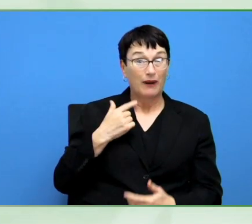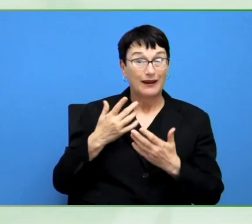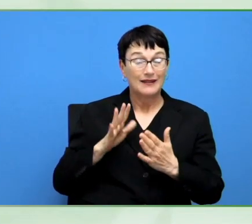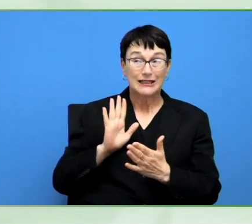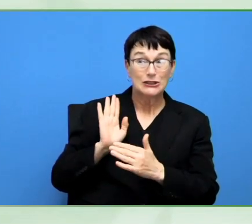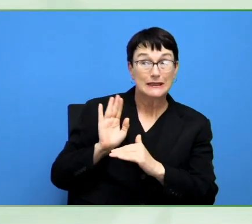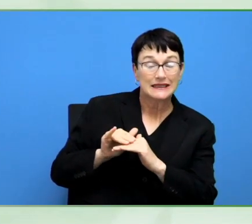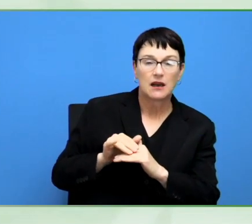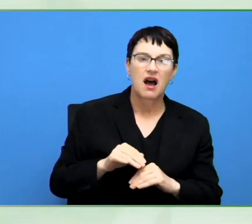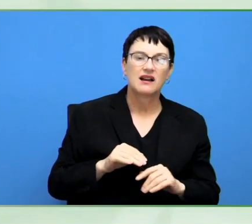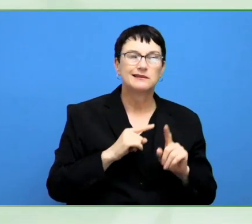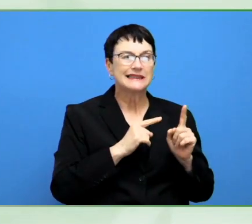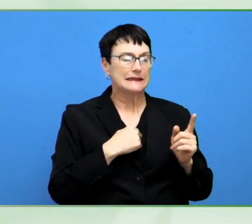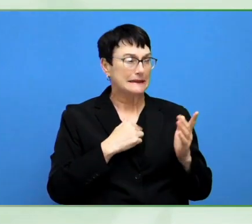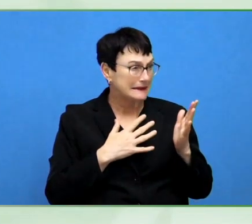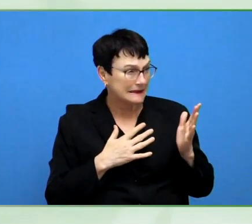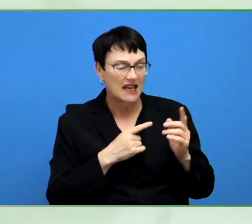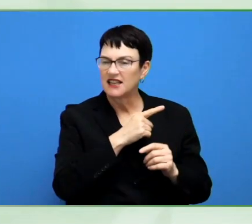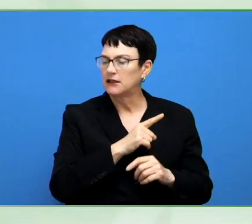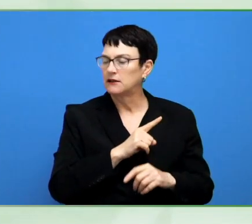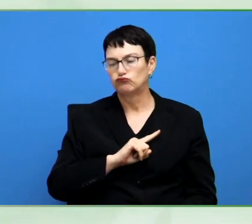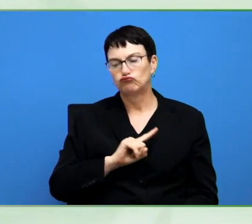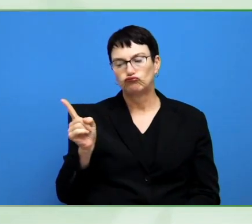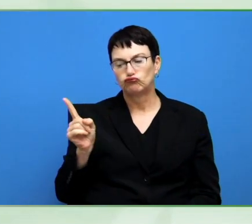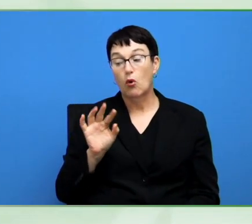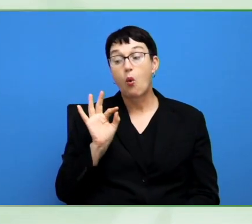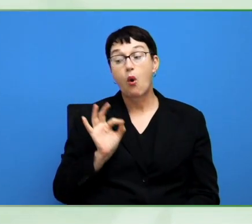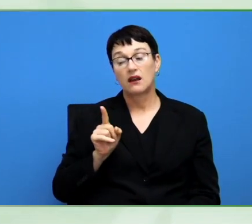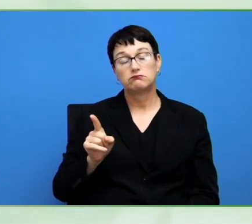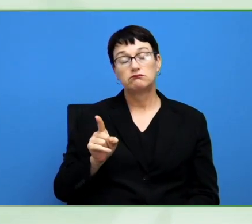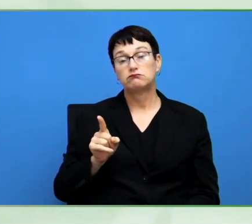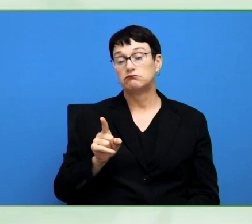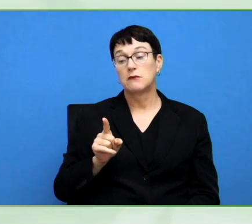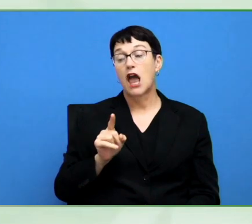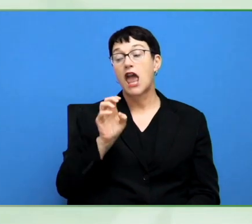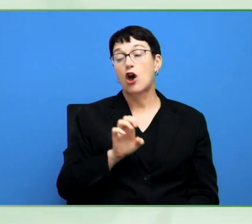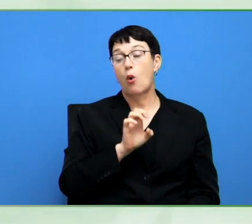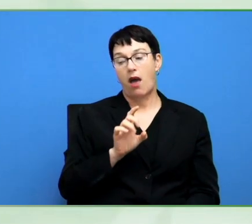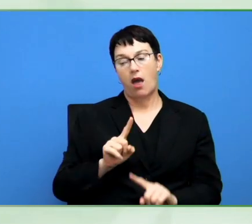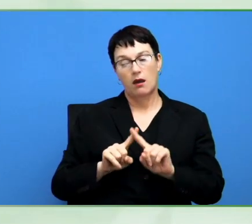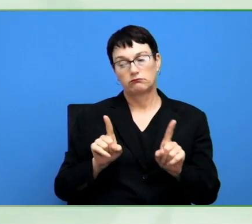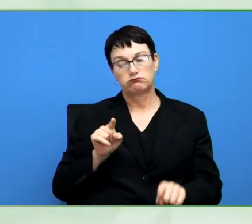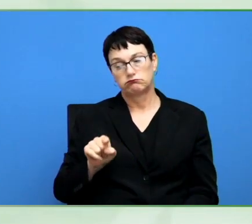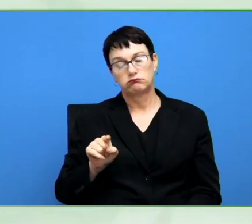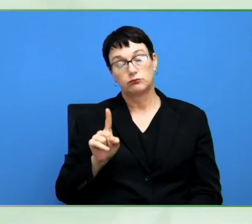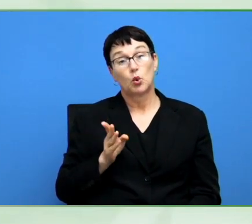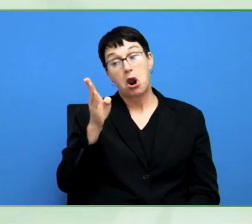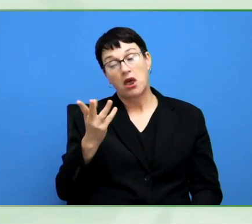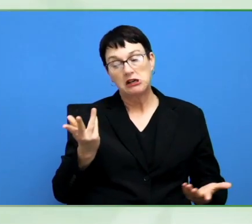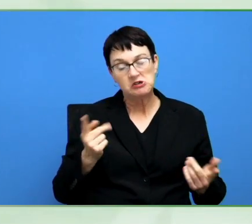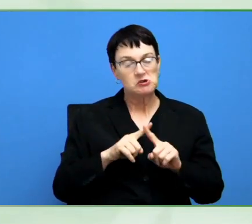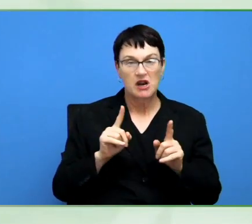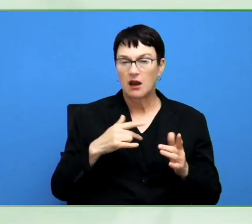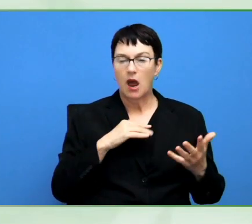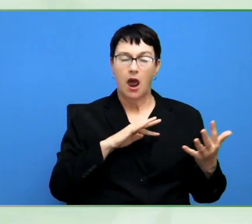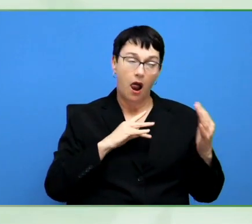to go through a mandate, and I guess these are like the main barriers. So I guess regulatory changes from a country to another,